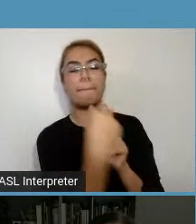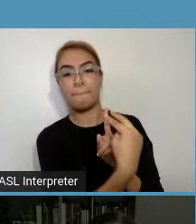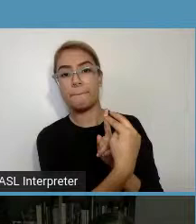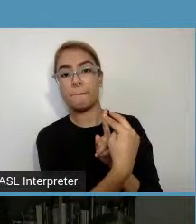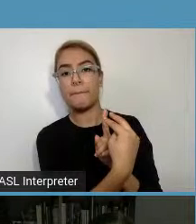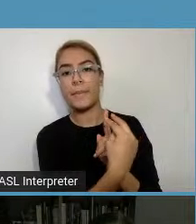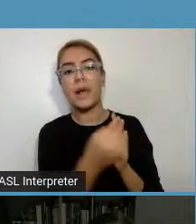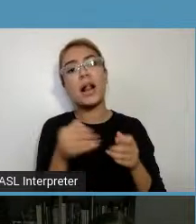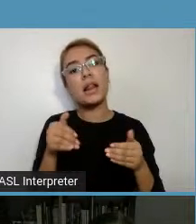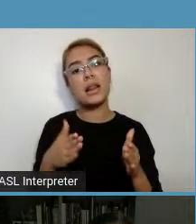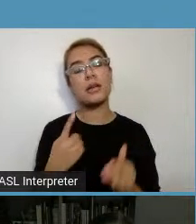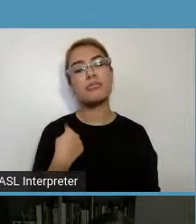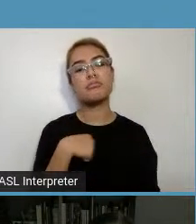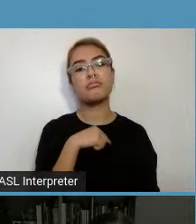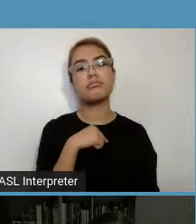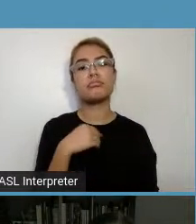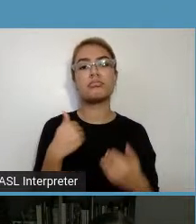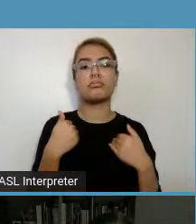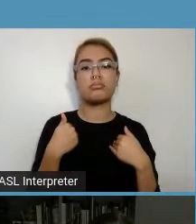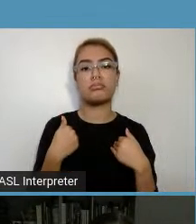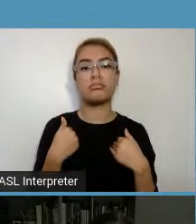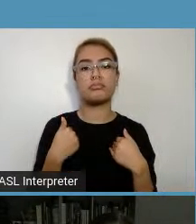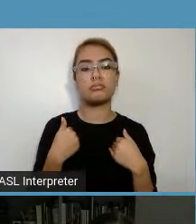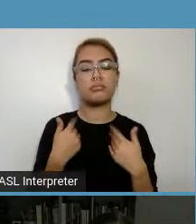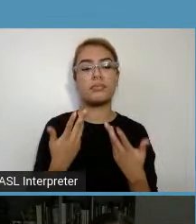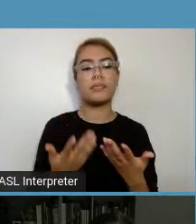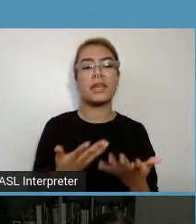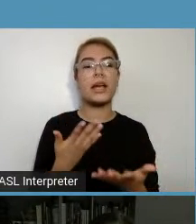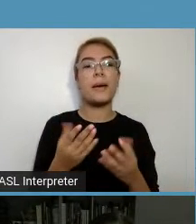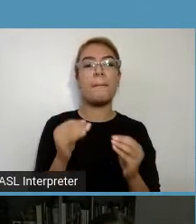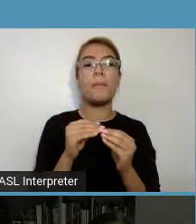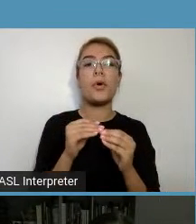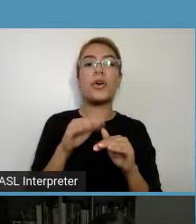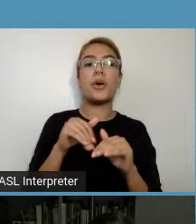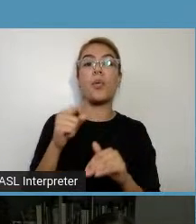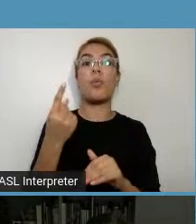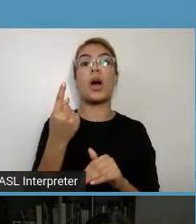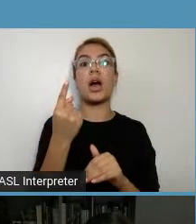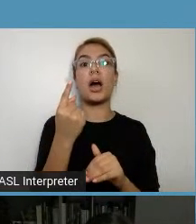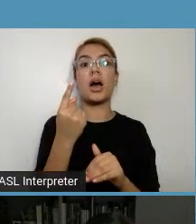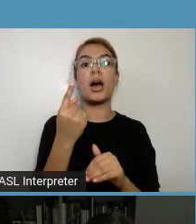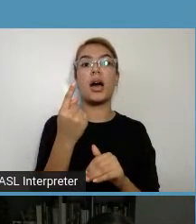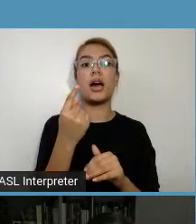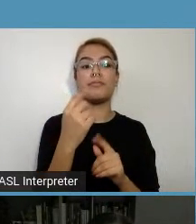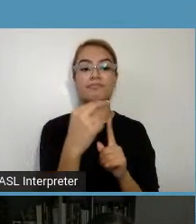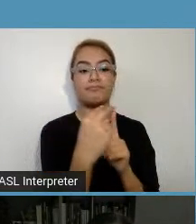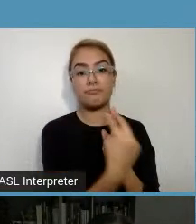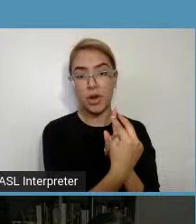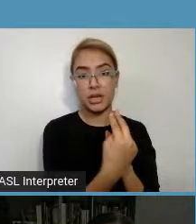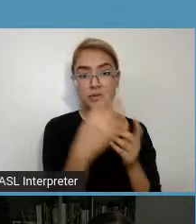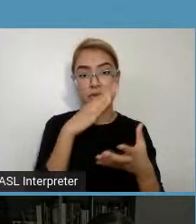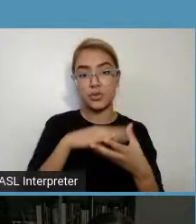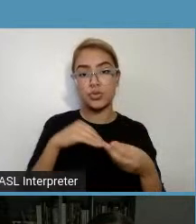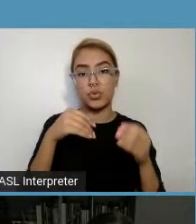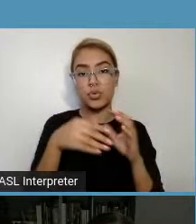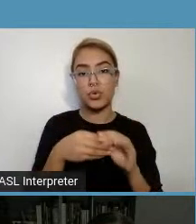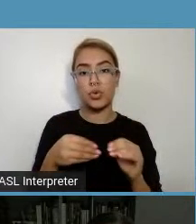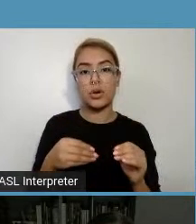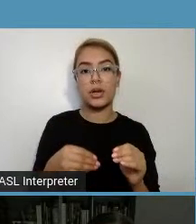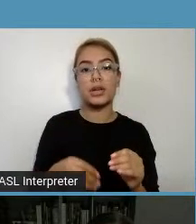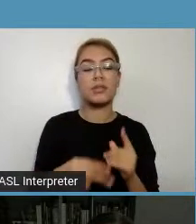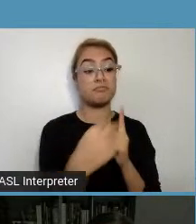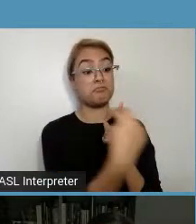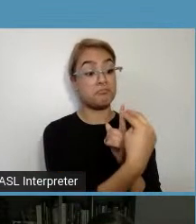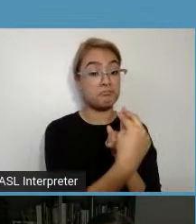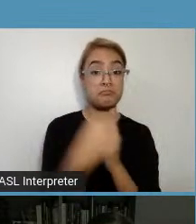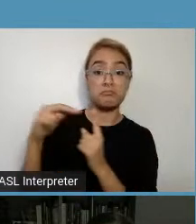allows us to have more than one version of a story and be able to be comfortable with the